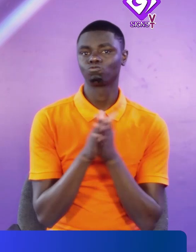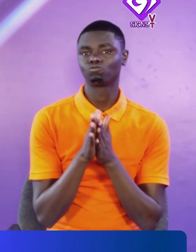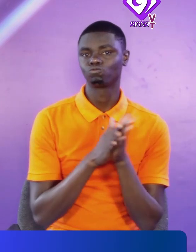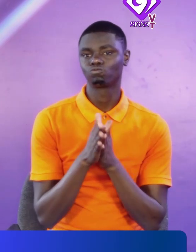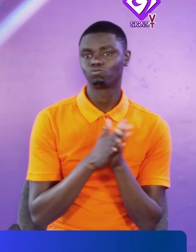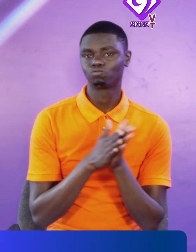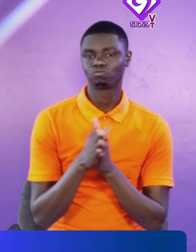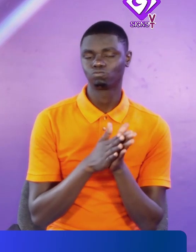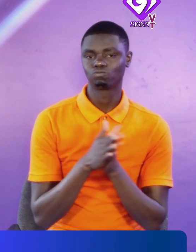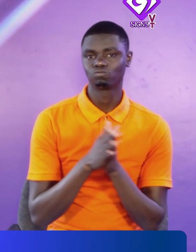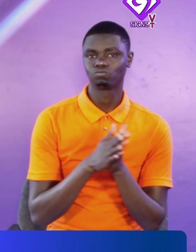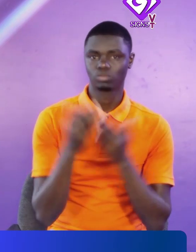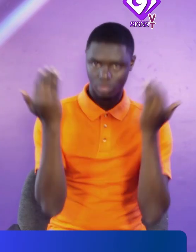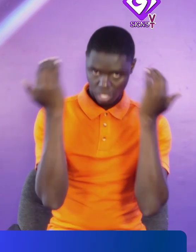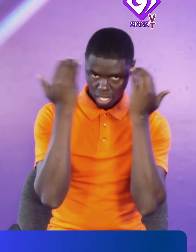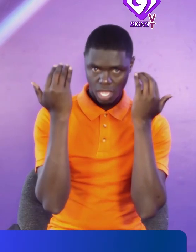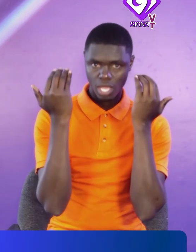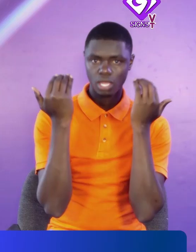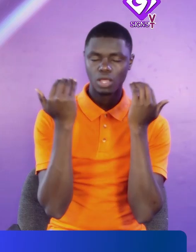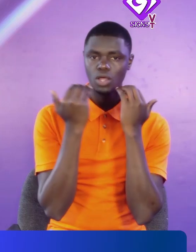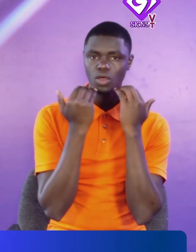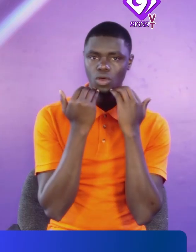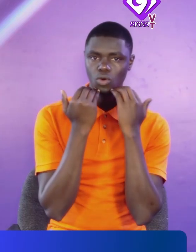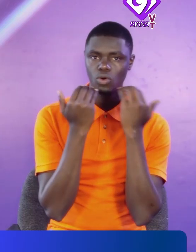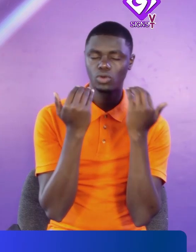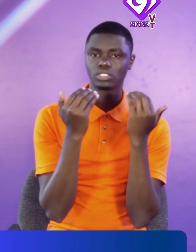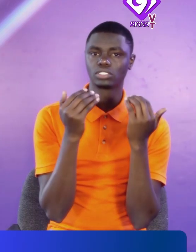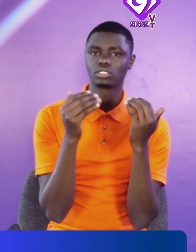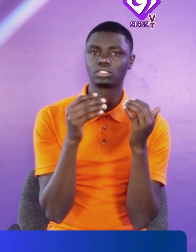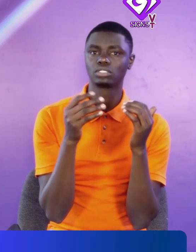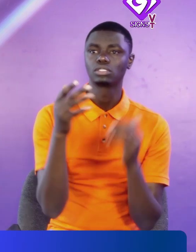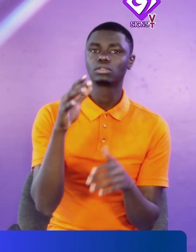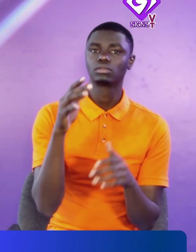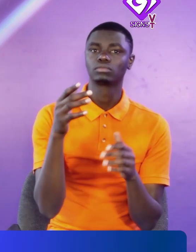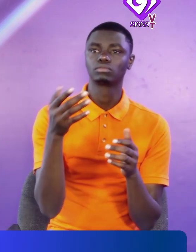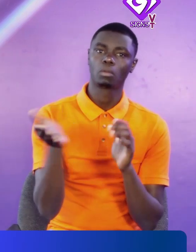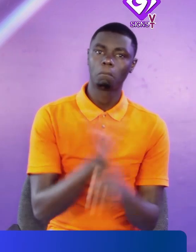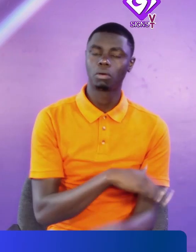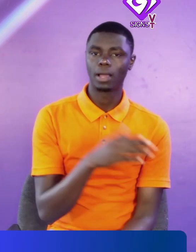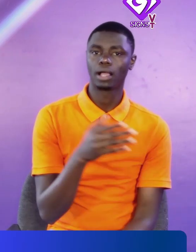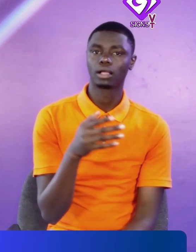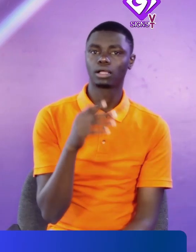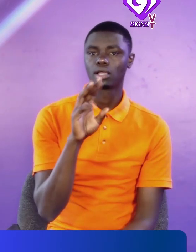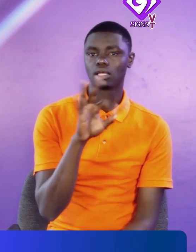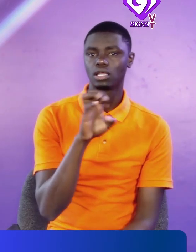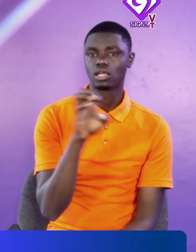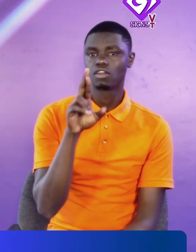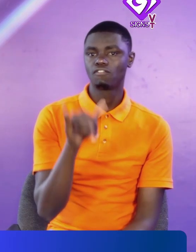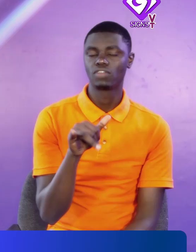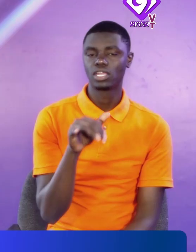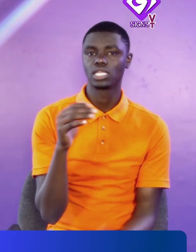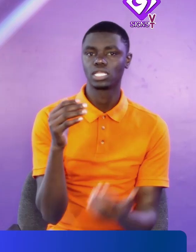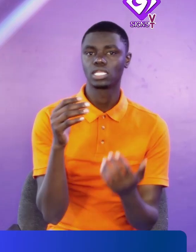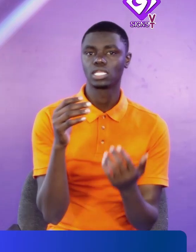court recalls ferry boss over 2019 Likoni tragedy. And a Mombasa court